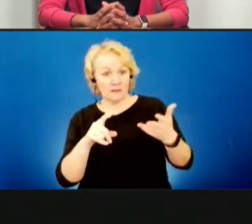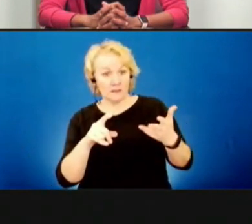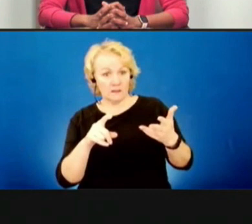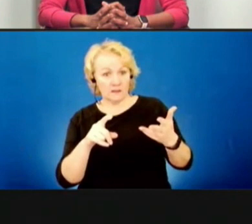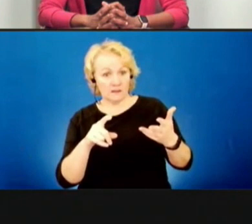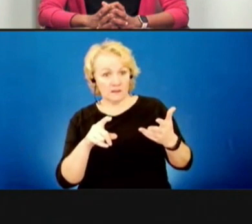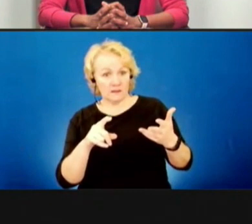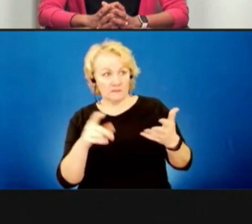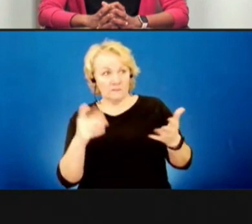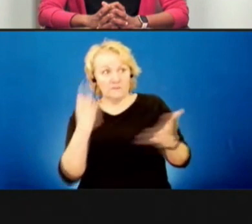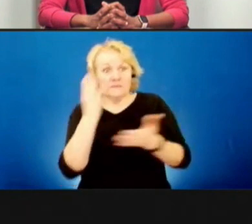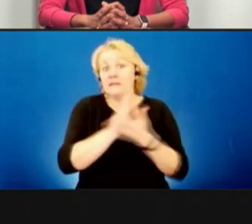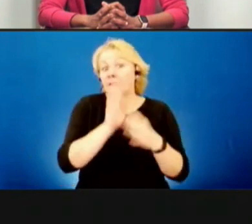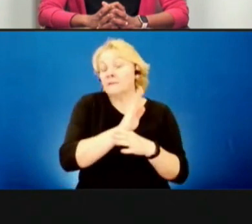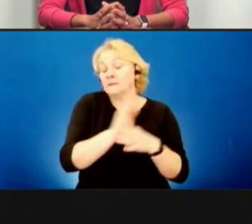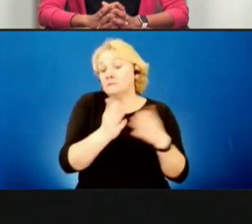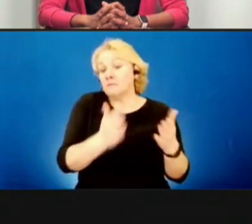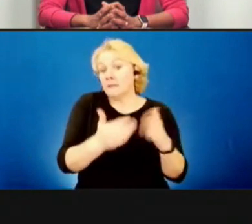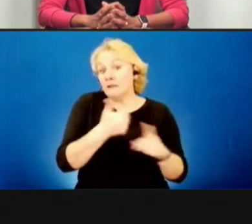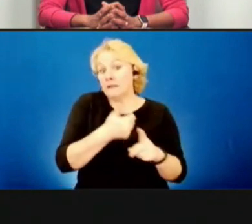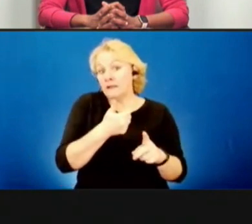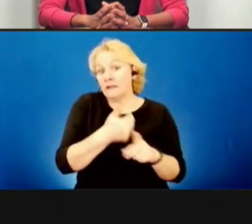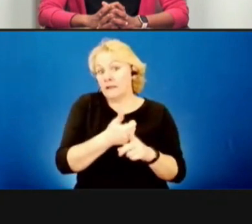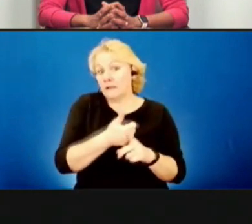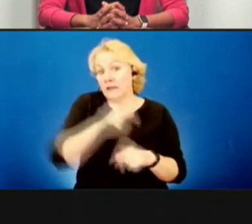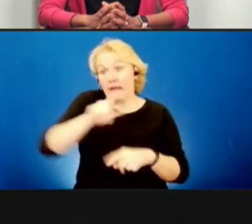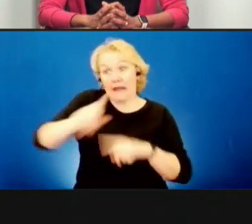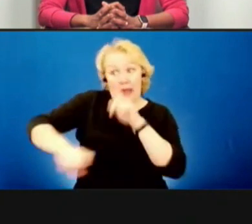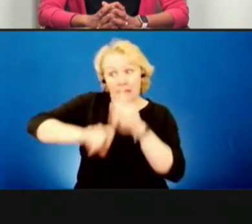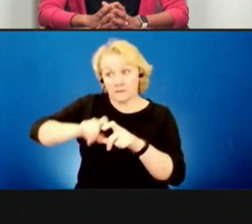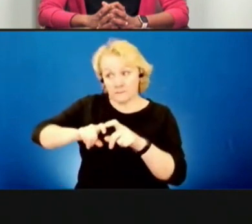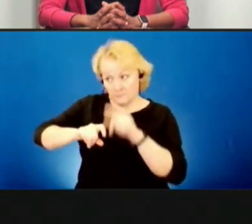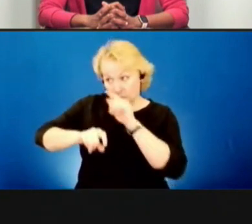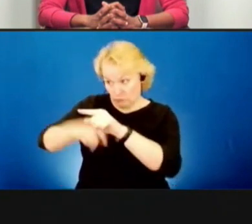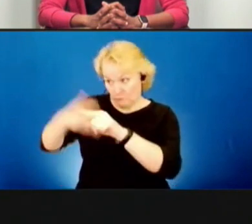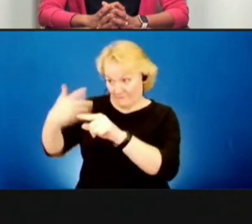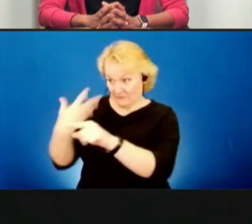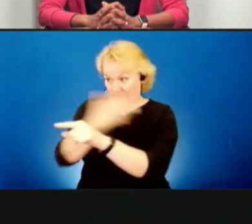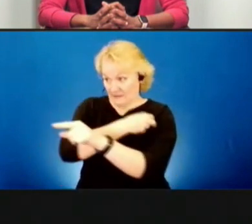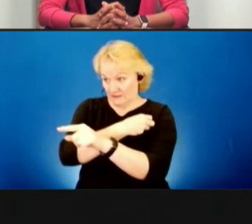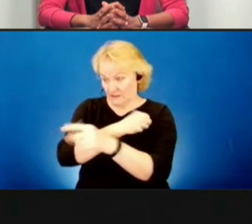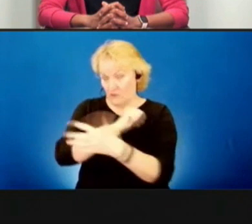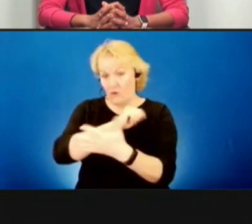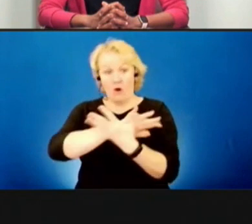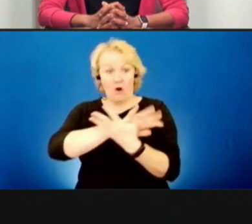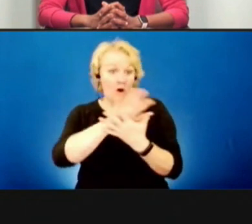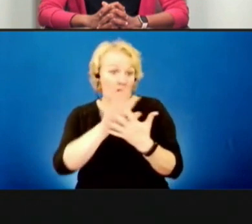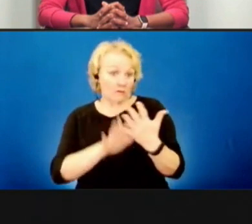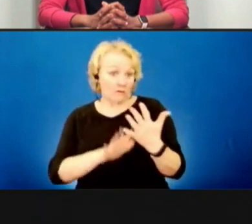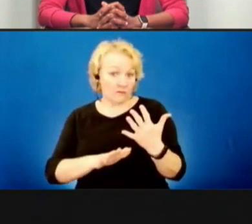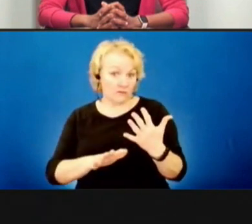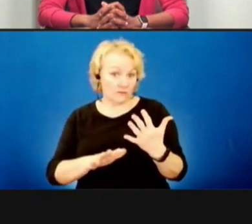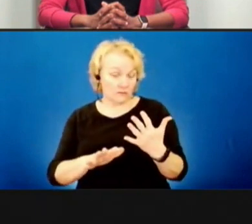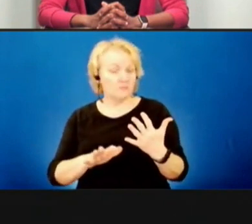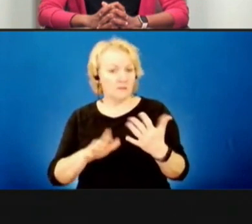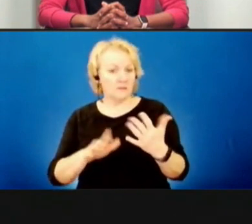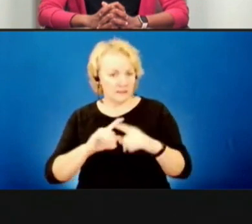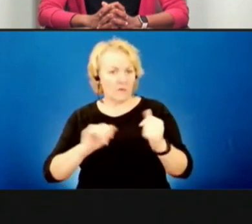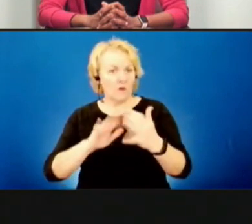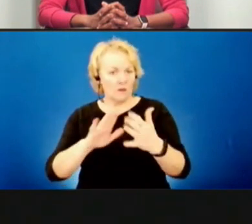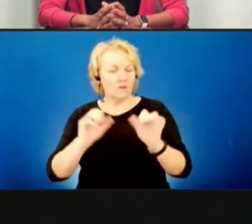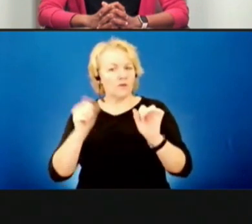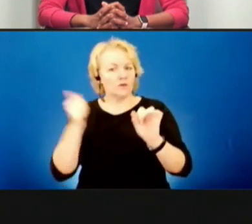establishments may be inquiring about vaccination status. All of these things would be ways that you could